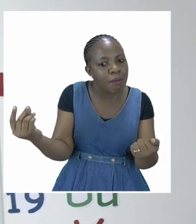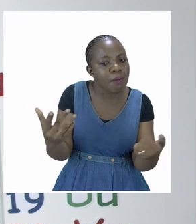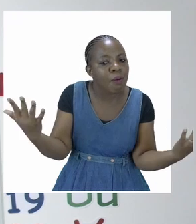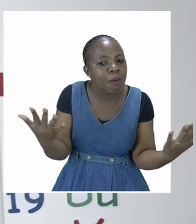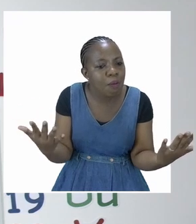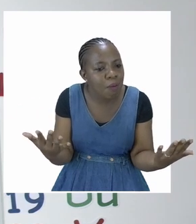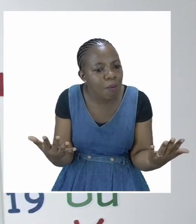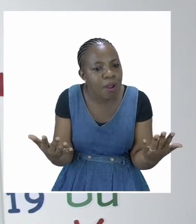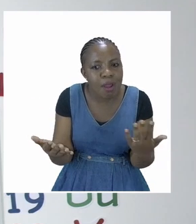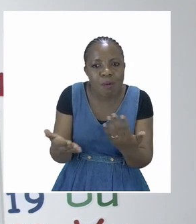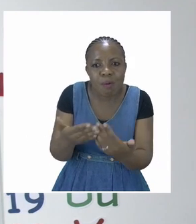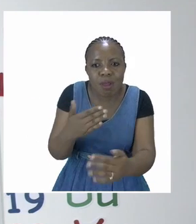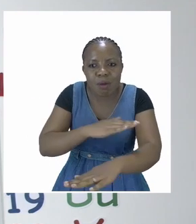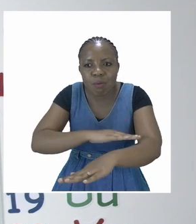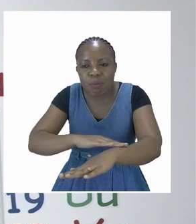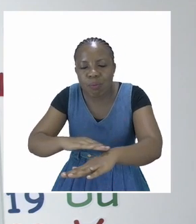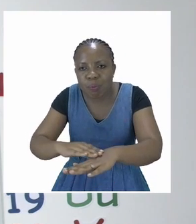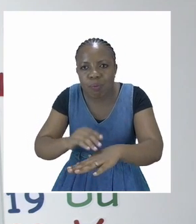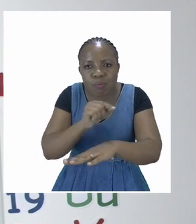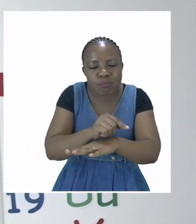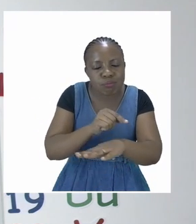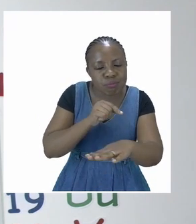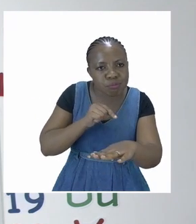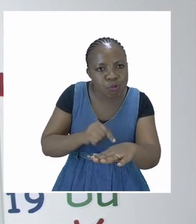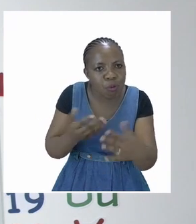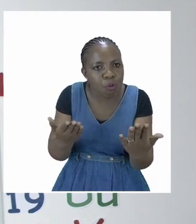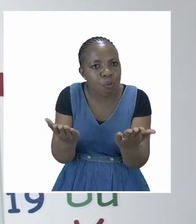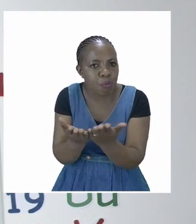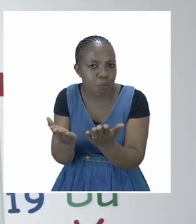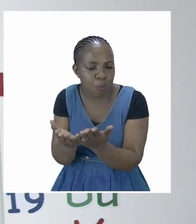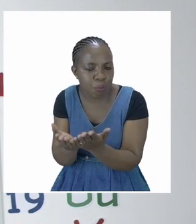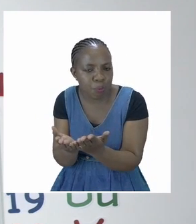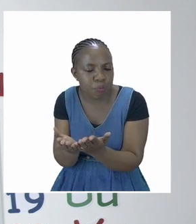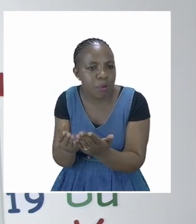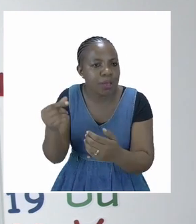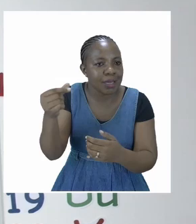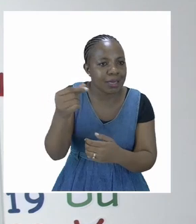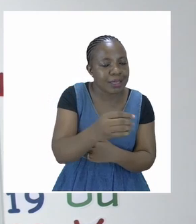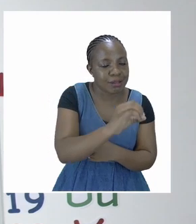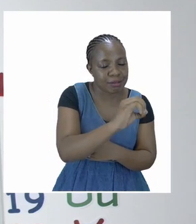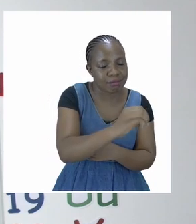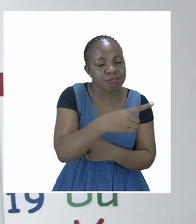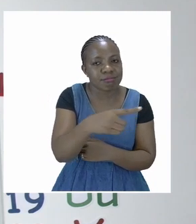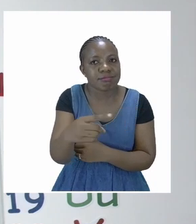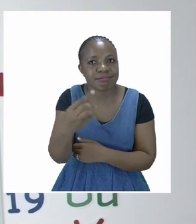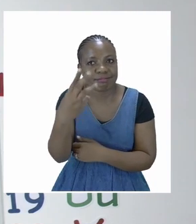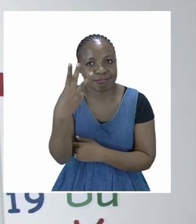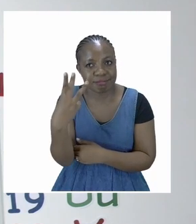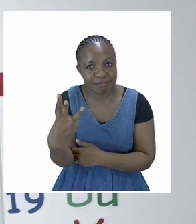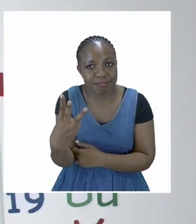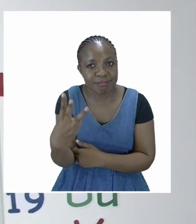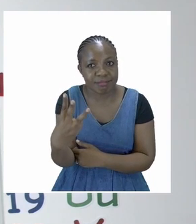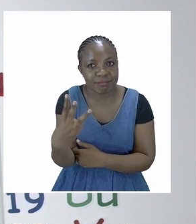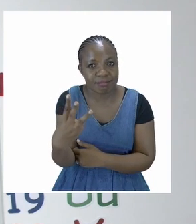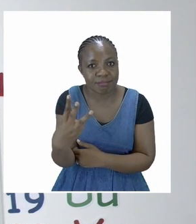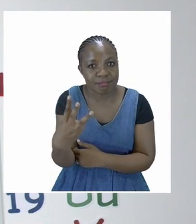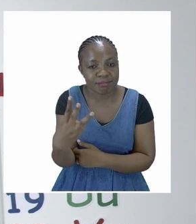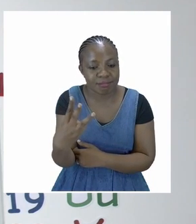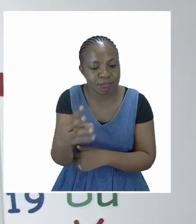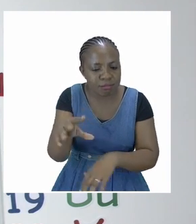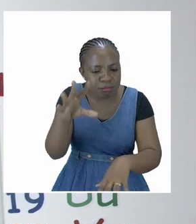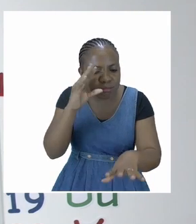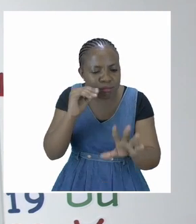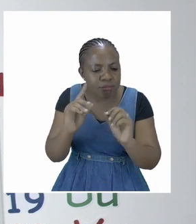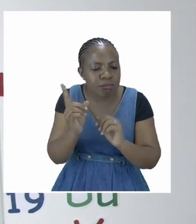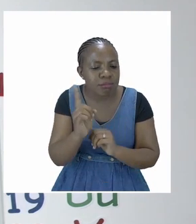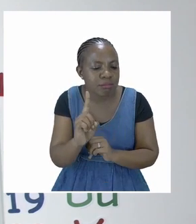to Thursday for pre-primary up until grade 3. The lessons are for listening